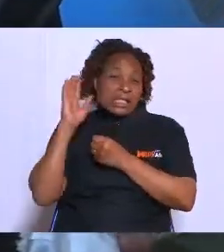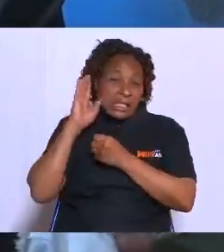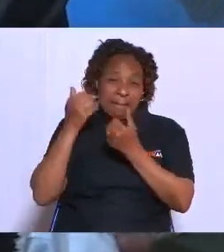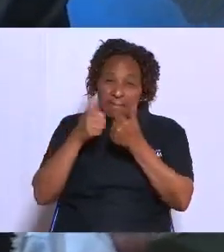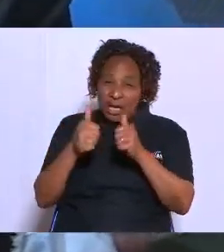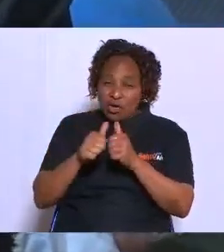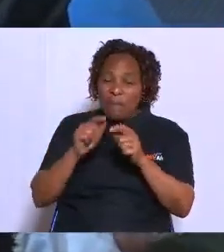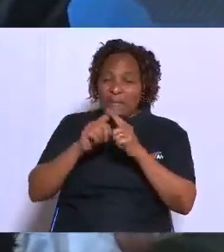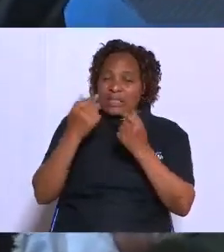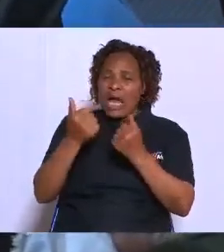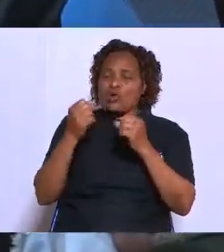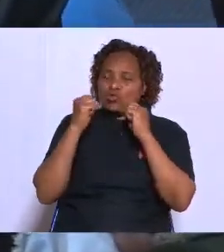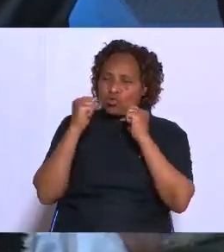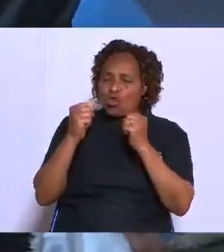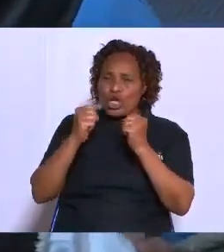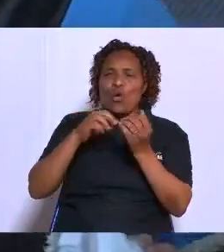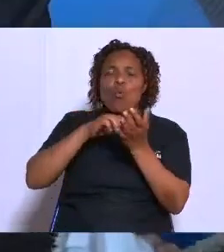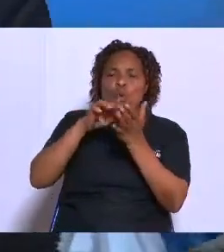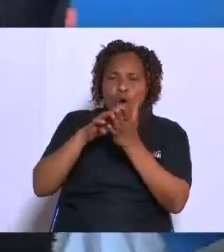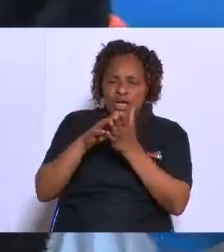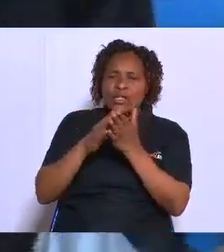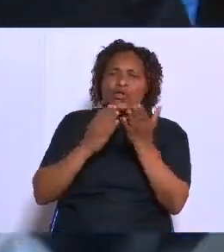foreign foreign